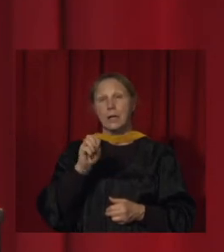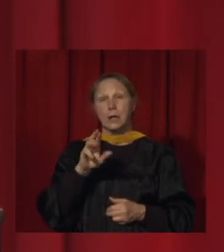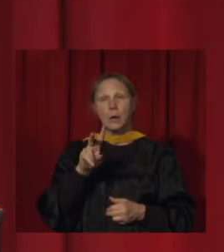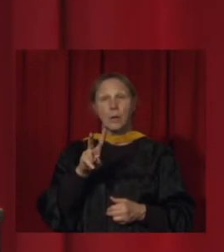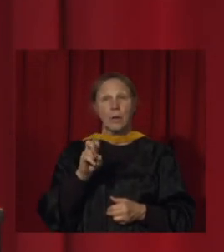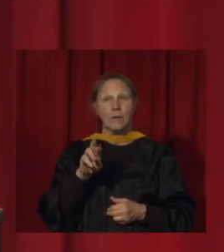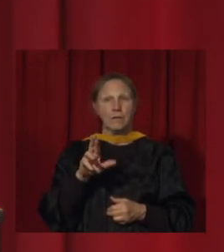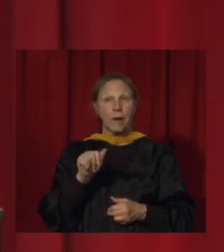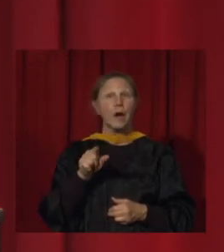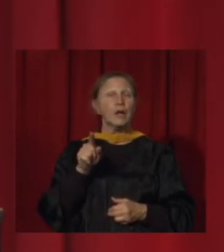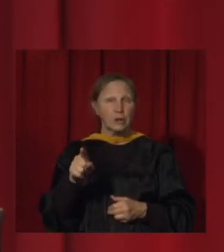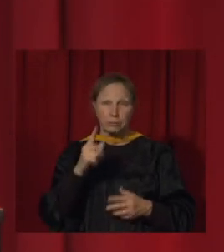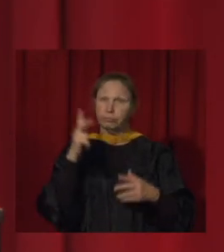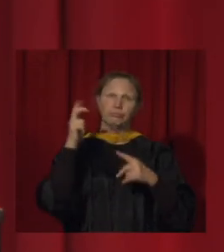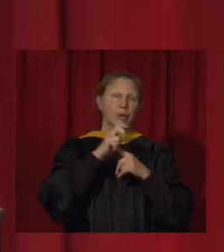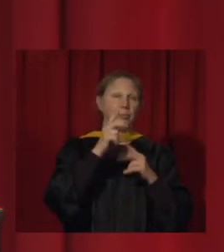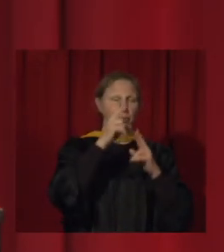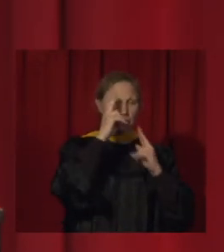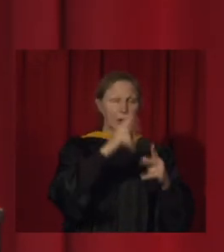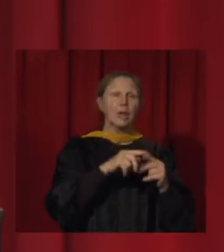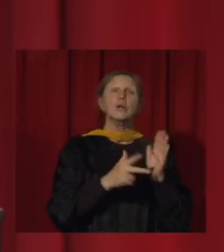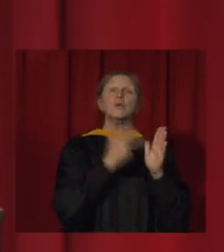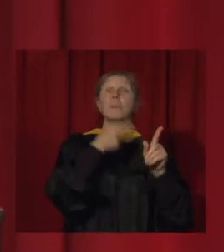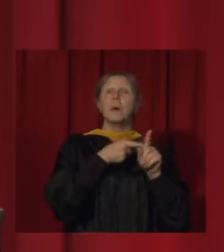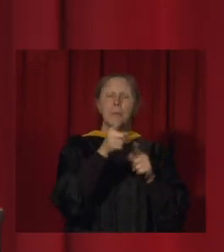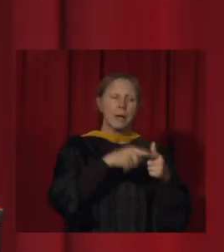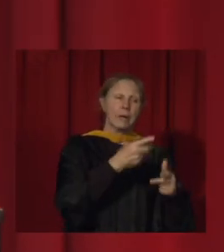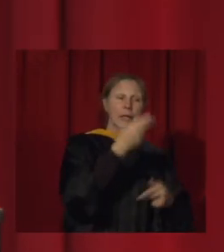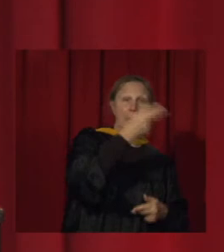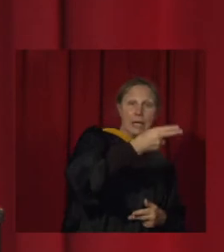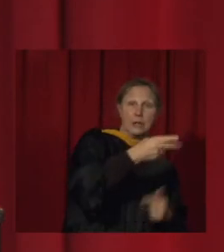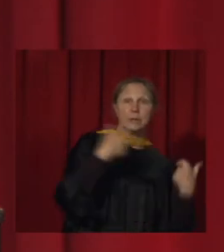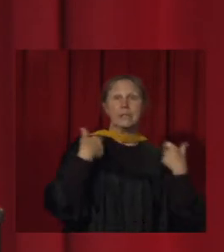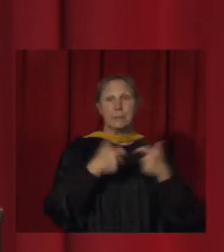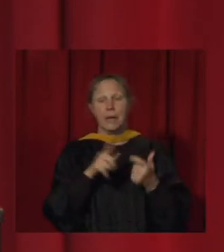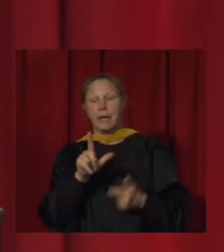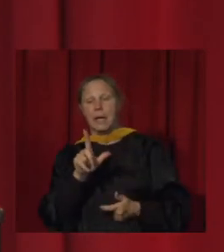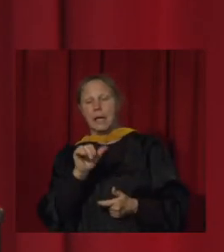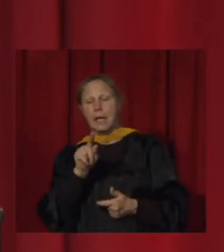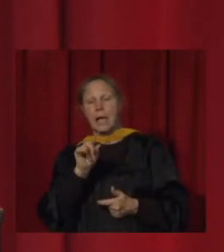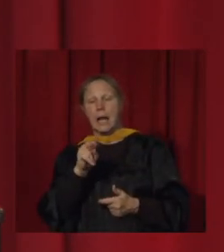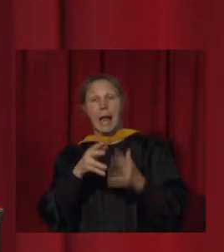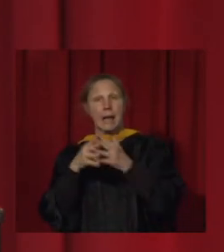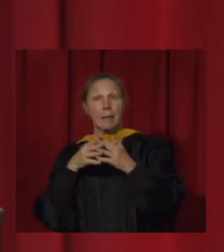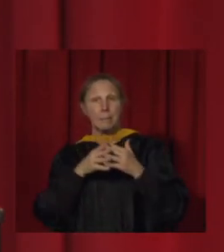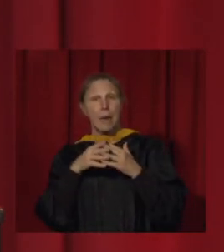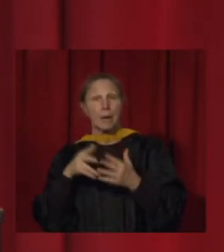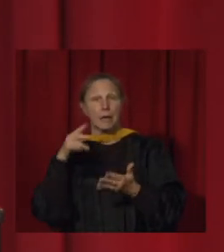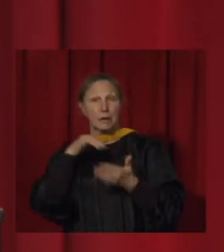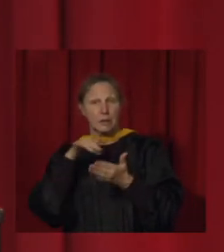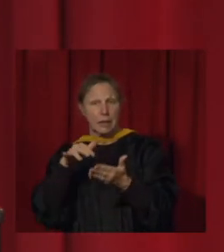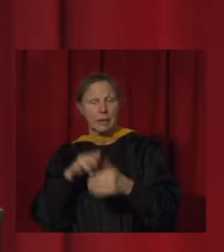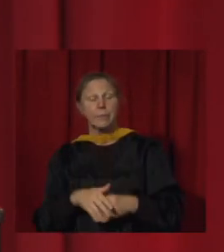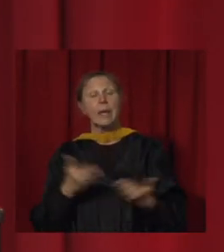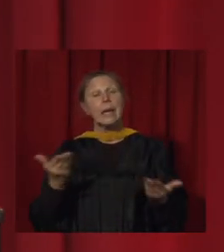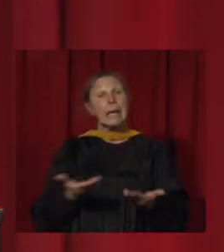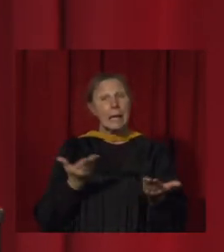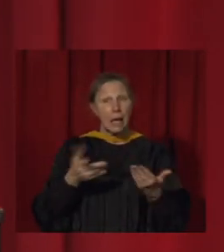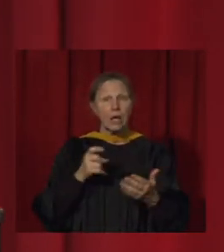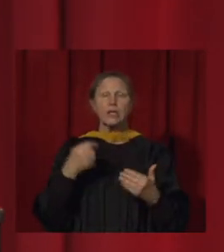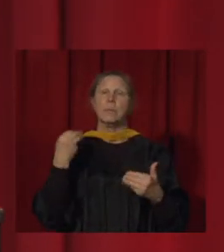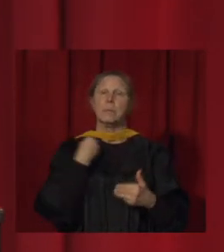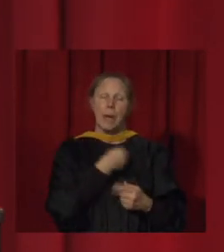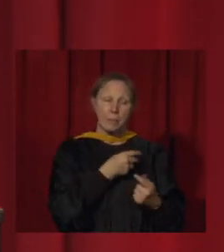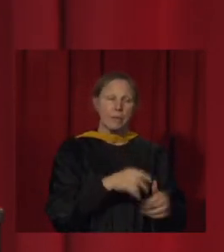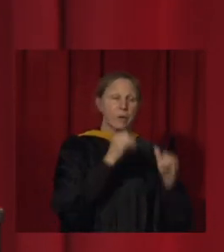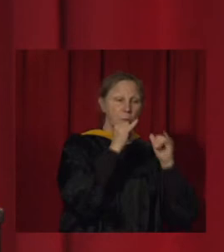honor student with a triple major in history, Spanish, and Latin American Latino studies. While at the university, Melissa was a member